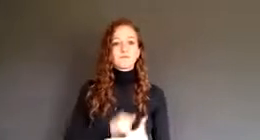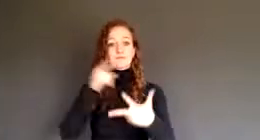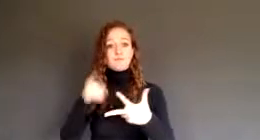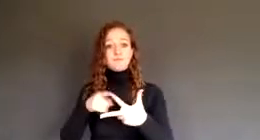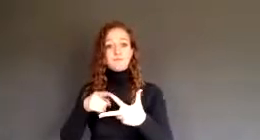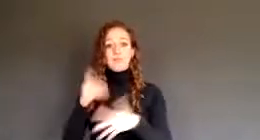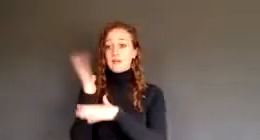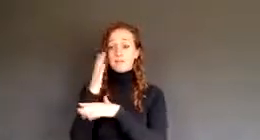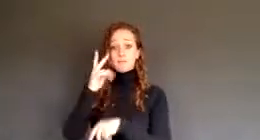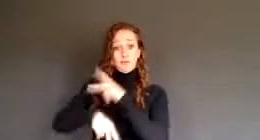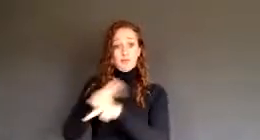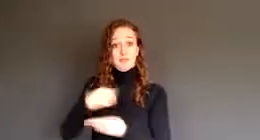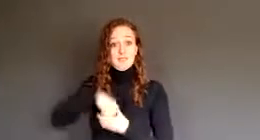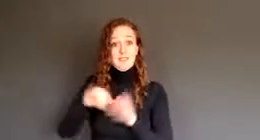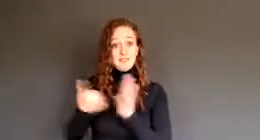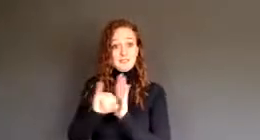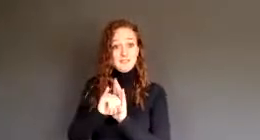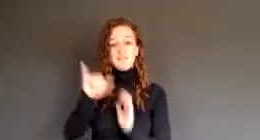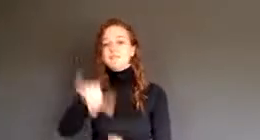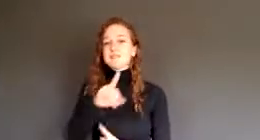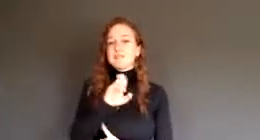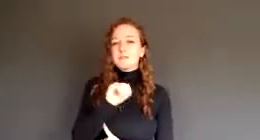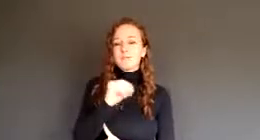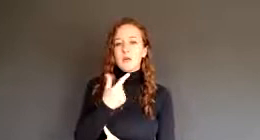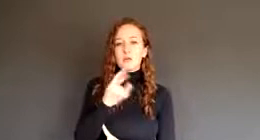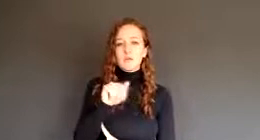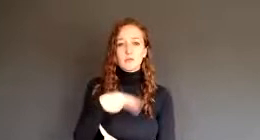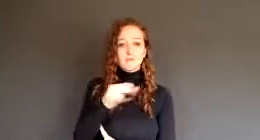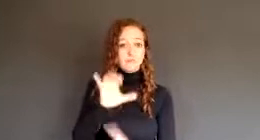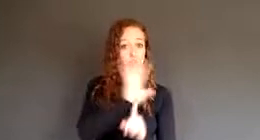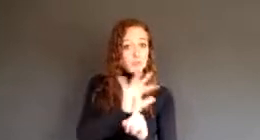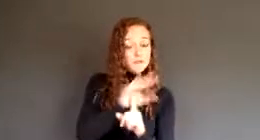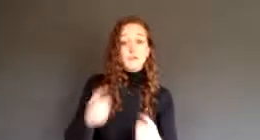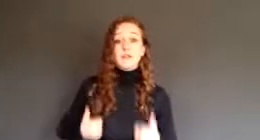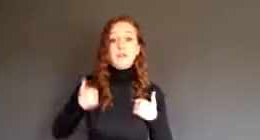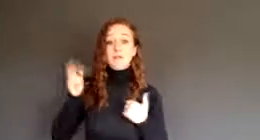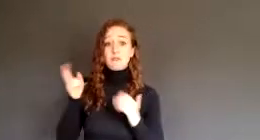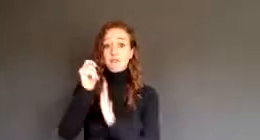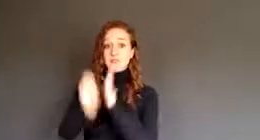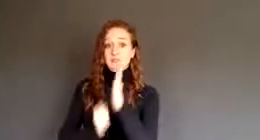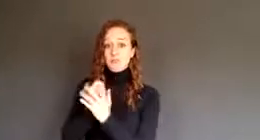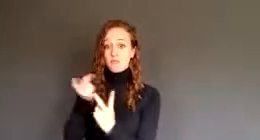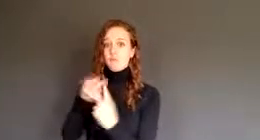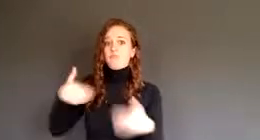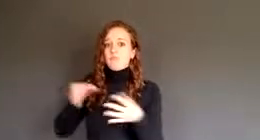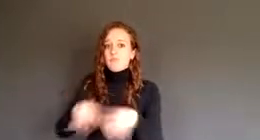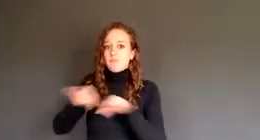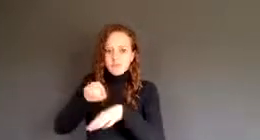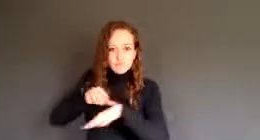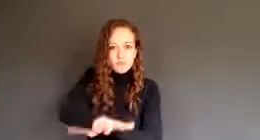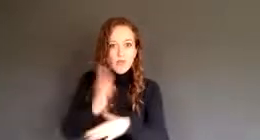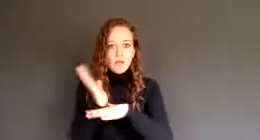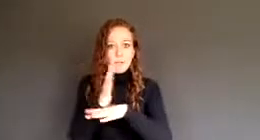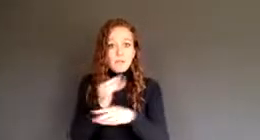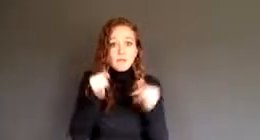of kelps. So that's the first. The second is kelp species identity, their demographic traits, their